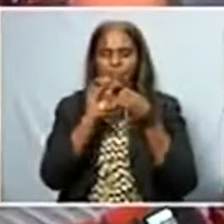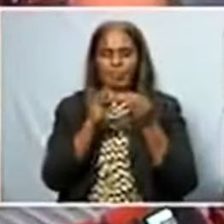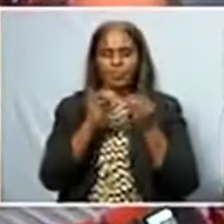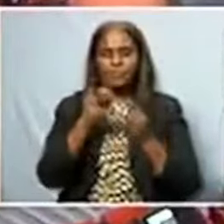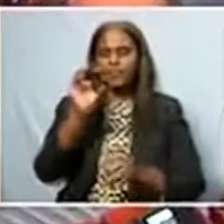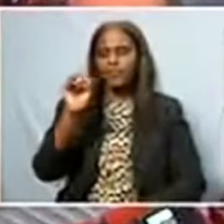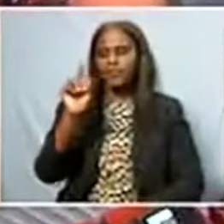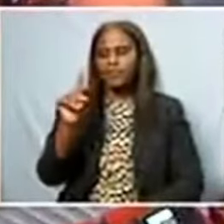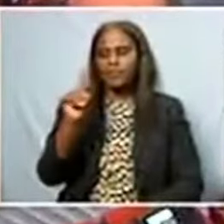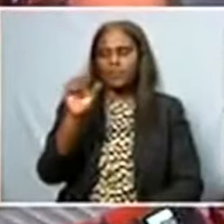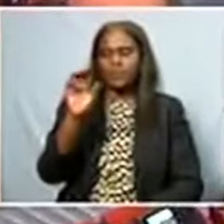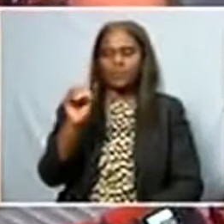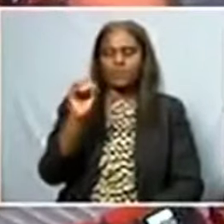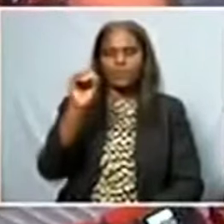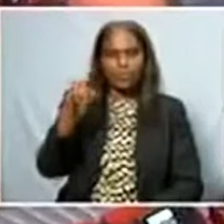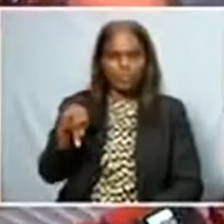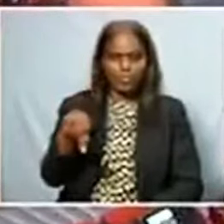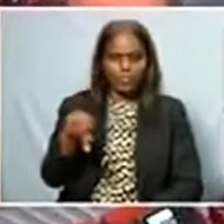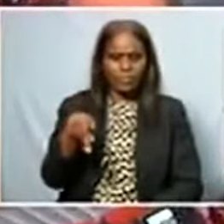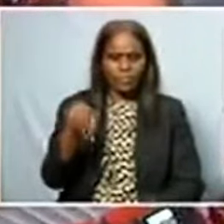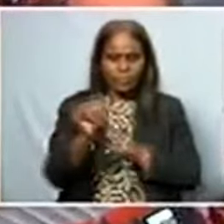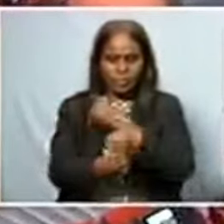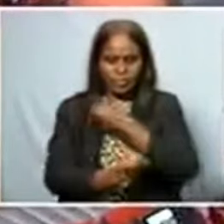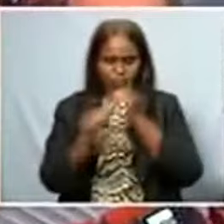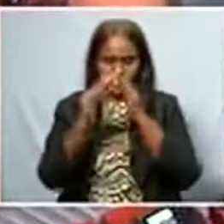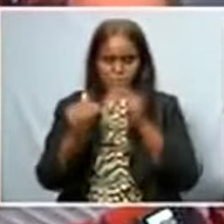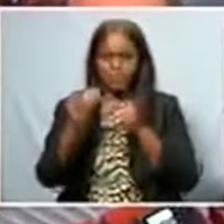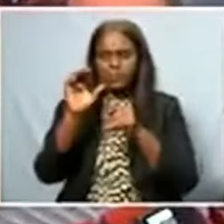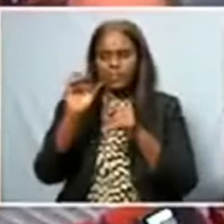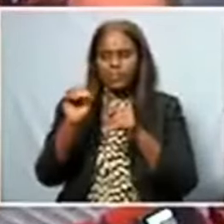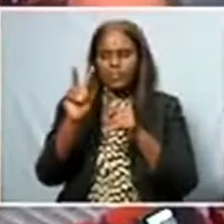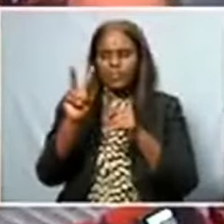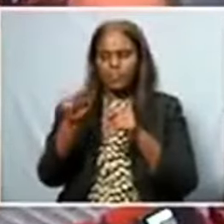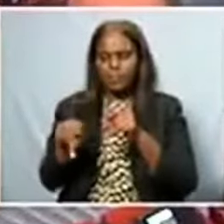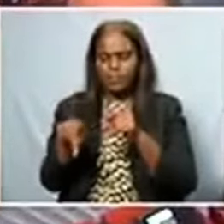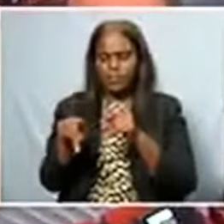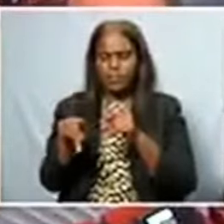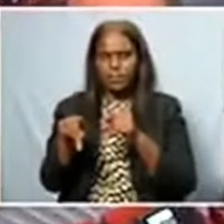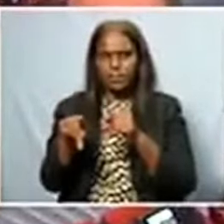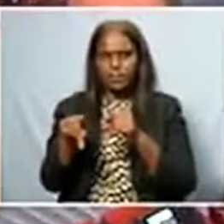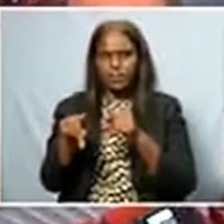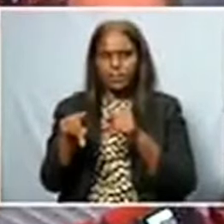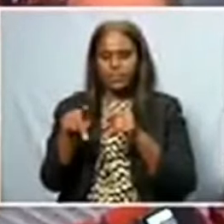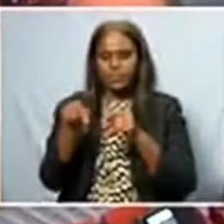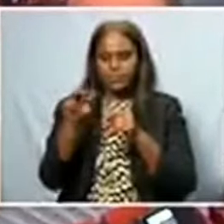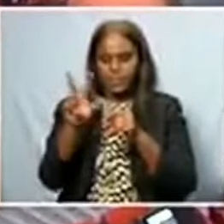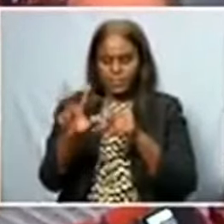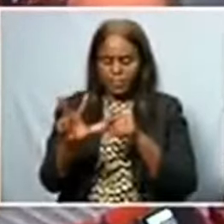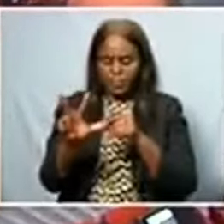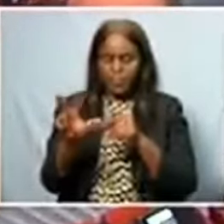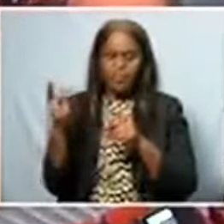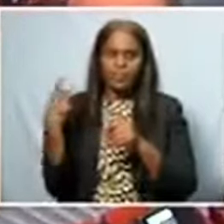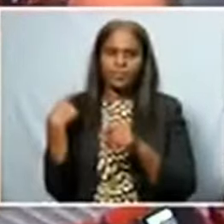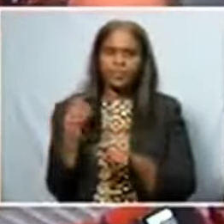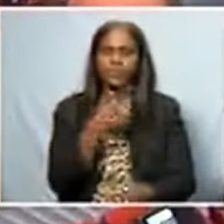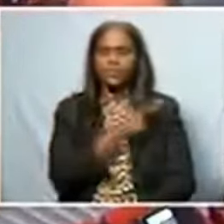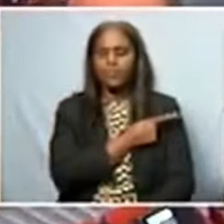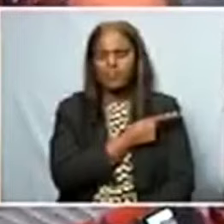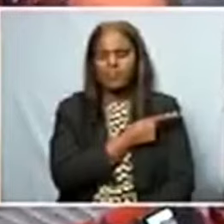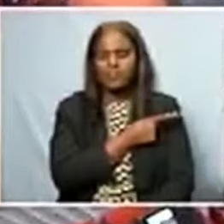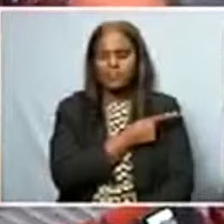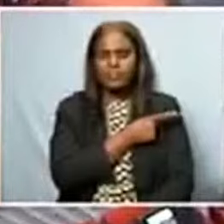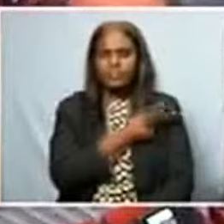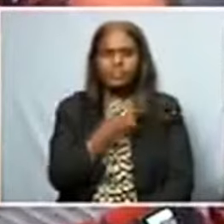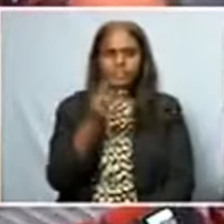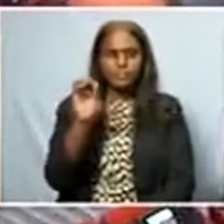01, Office of the President, State House. Head 02, Office of the Vice President. Head 03, National Assembly.